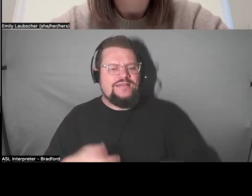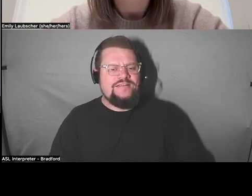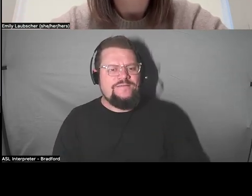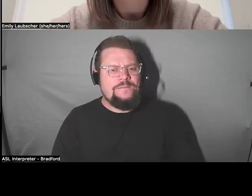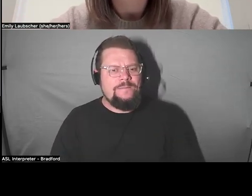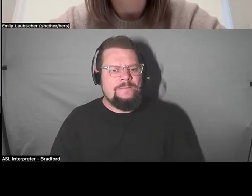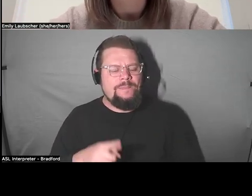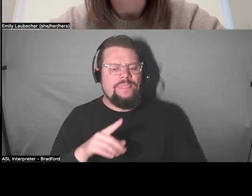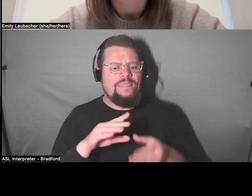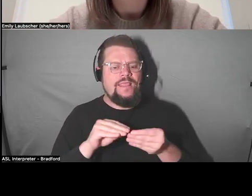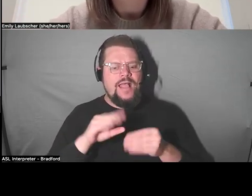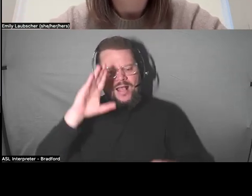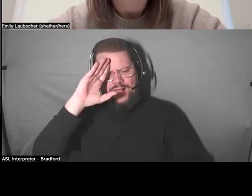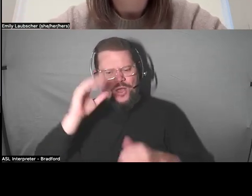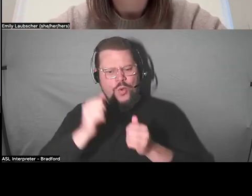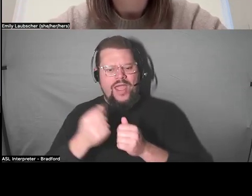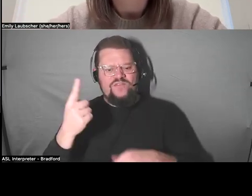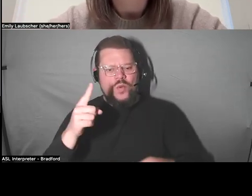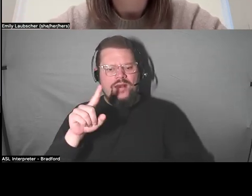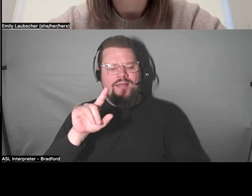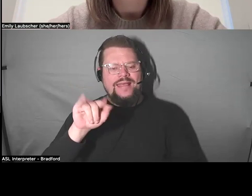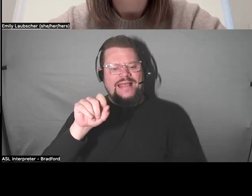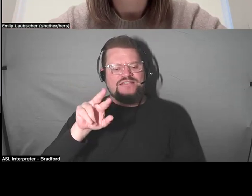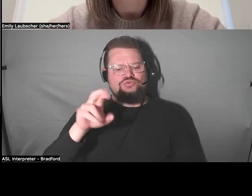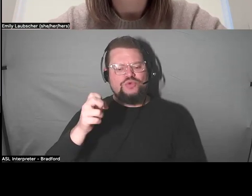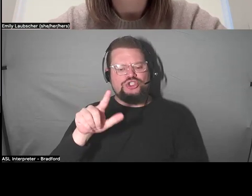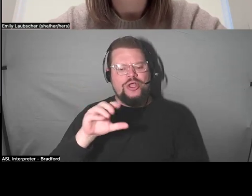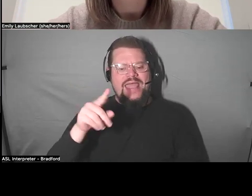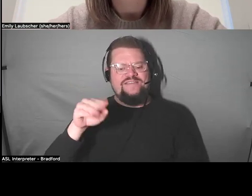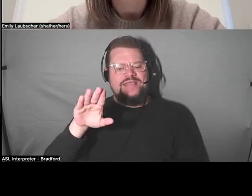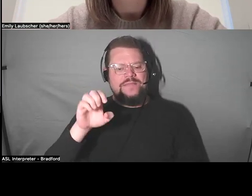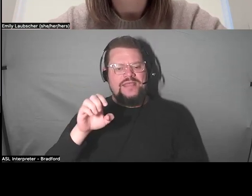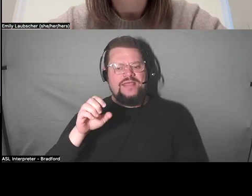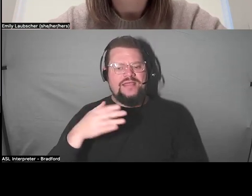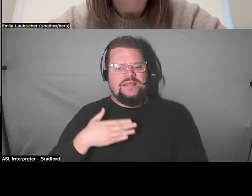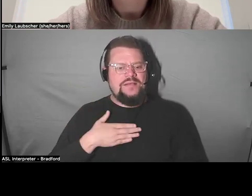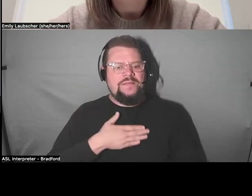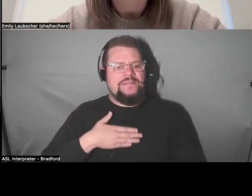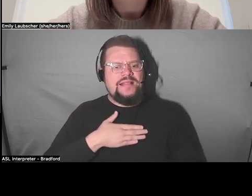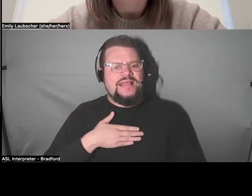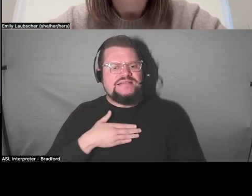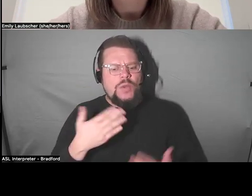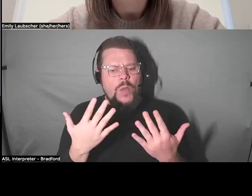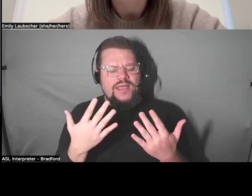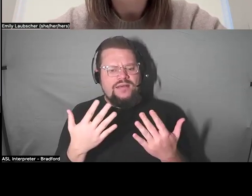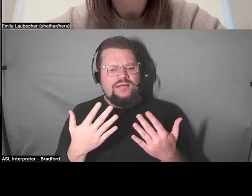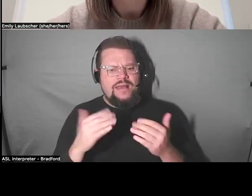Hi, everybody. It's Rachel and Phoebe's. Please, wait. How did you do that? What?